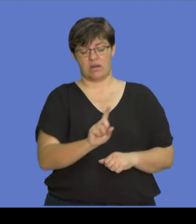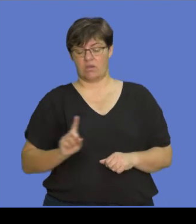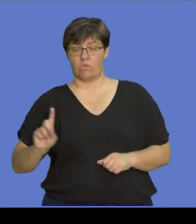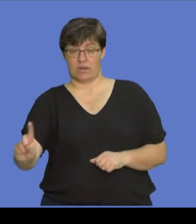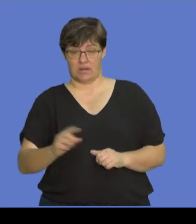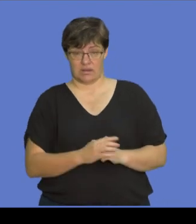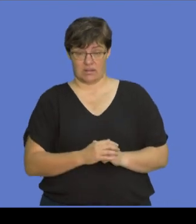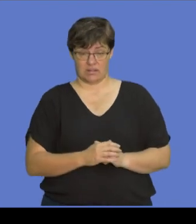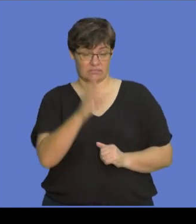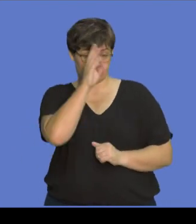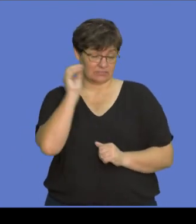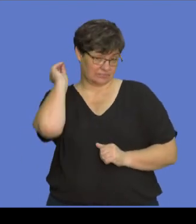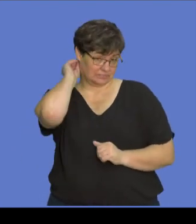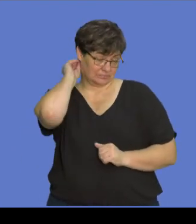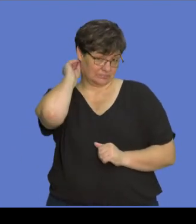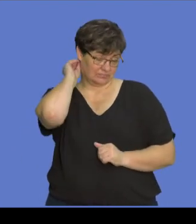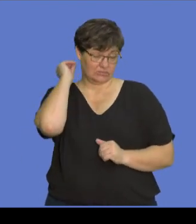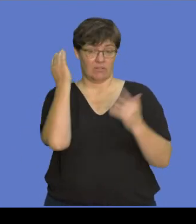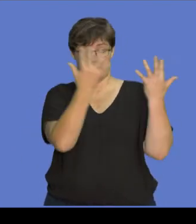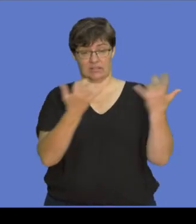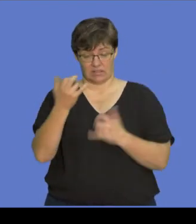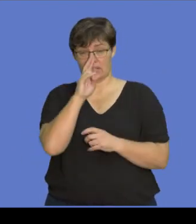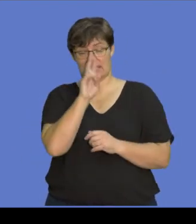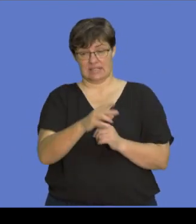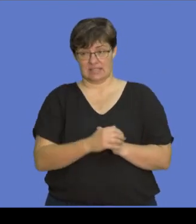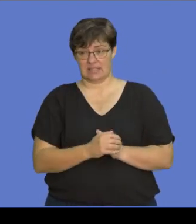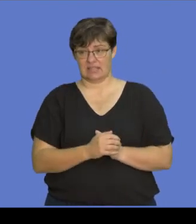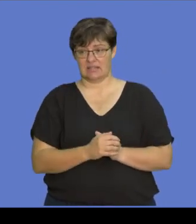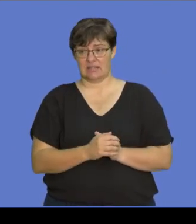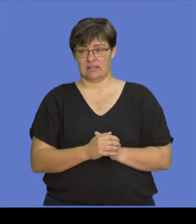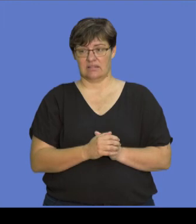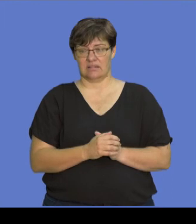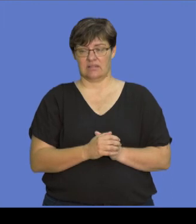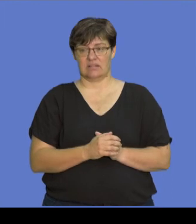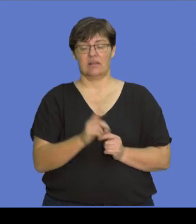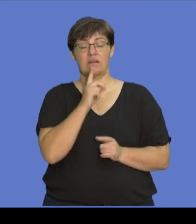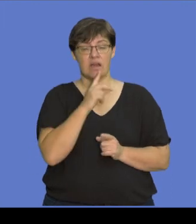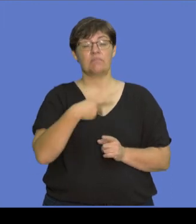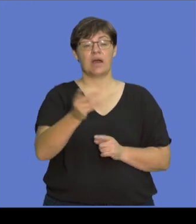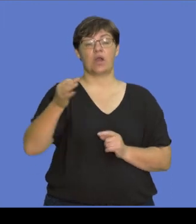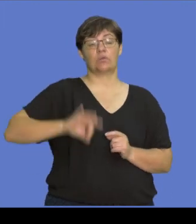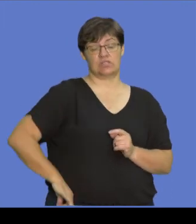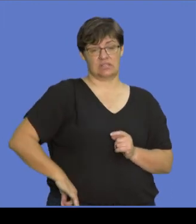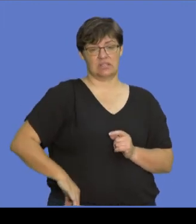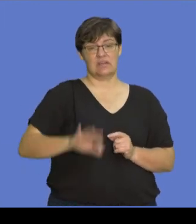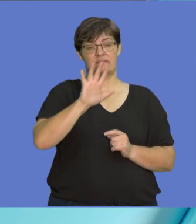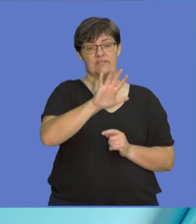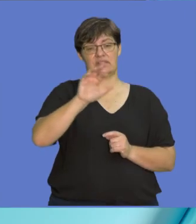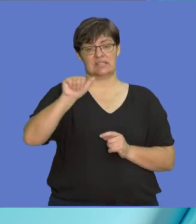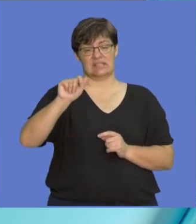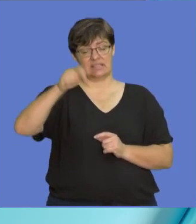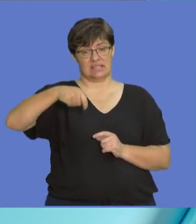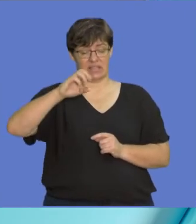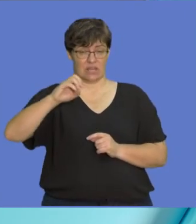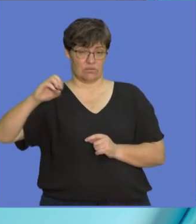5:1:1. Keep that in mind. When we do the calculation, you'll see that. The salespersons were paid a commission of 56,000